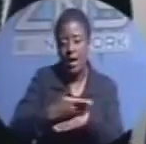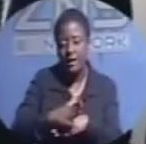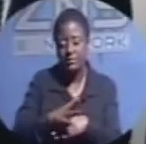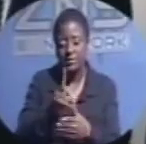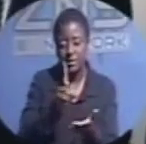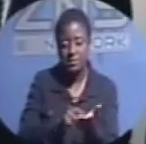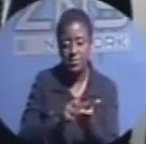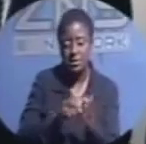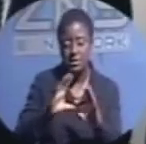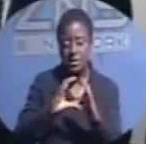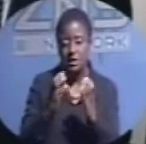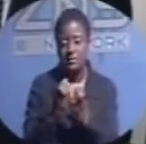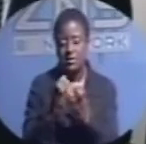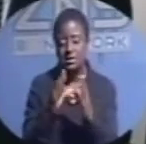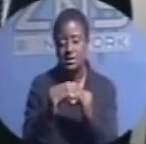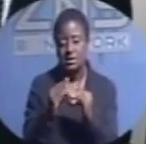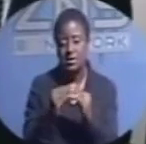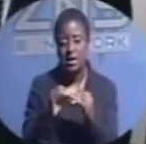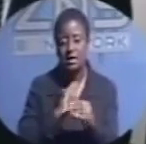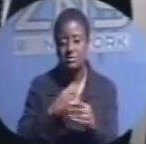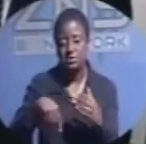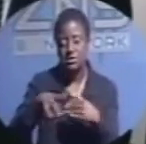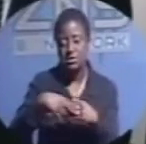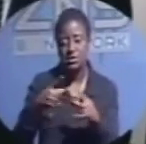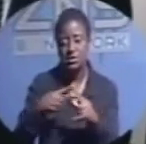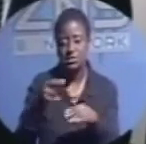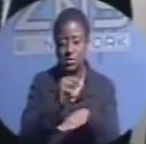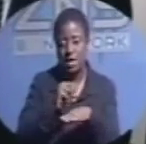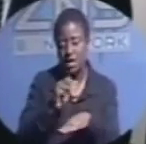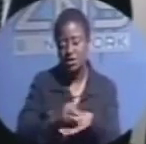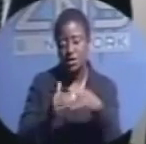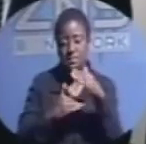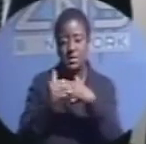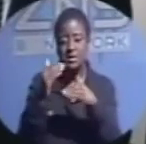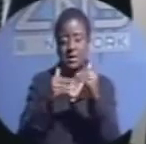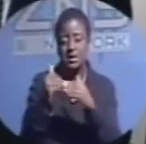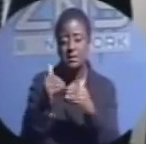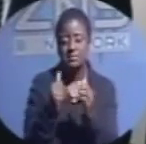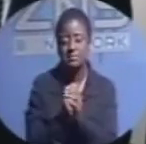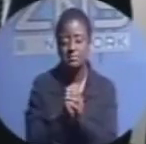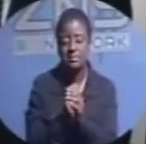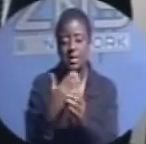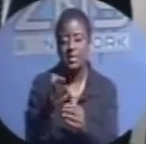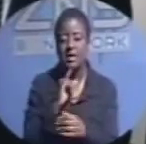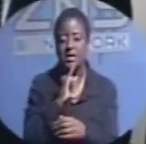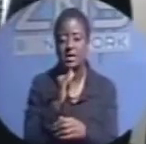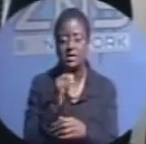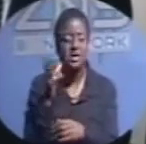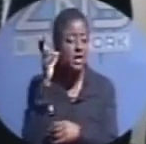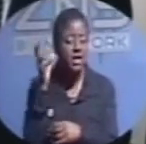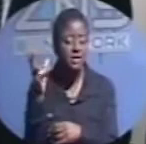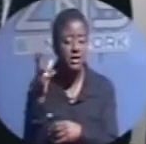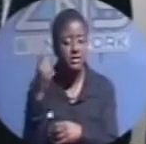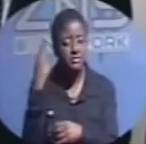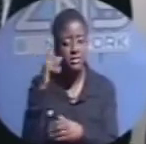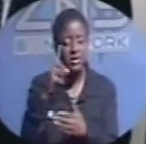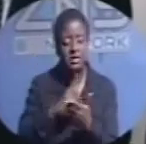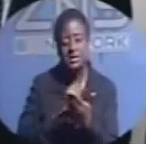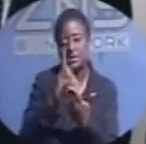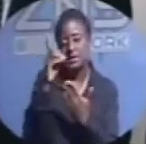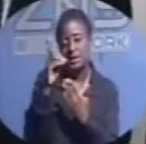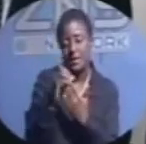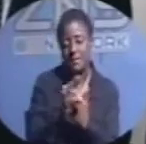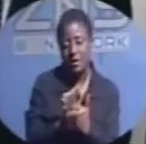and to nation building. There is, however, a case management hearing set for December where a trial date is to be